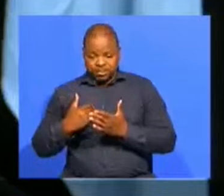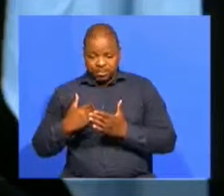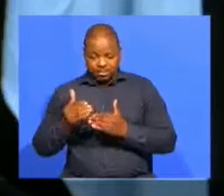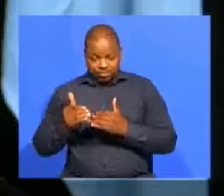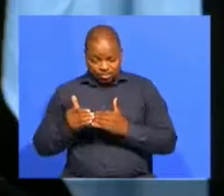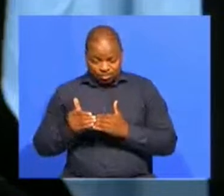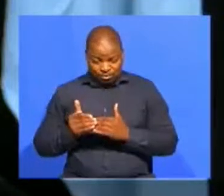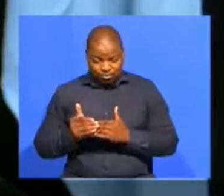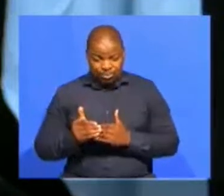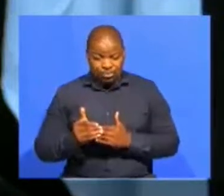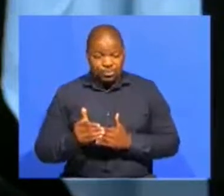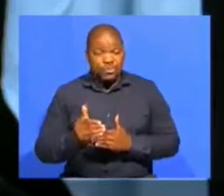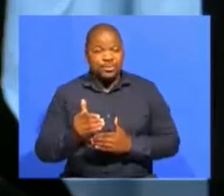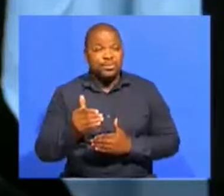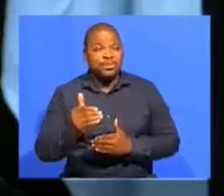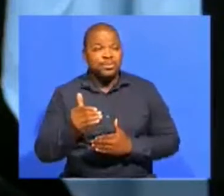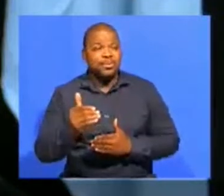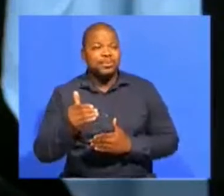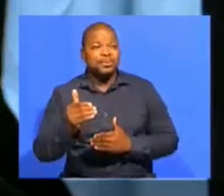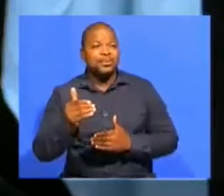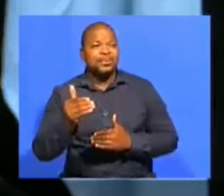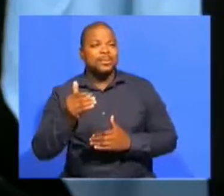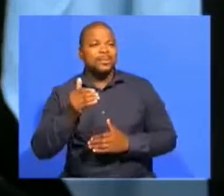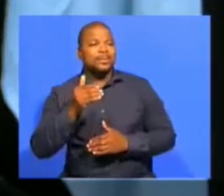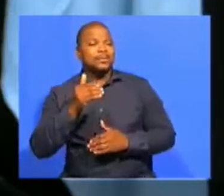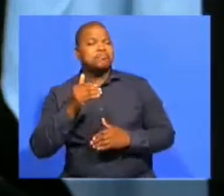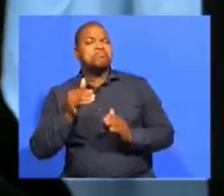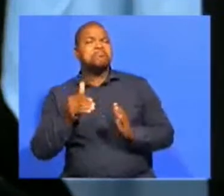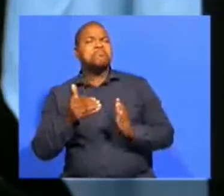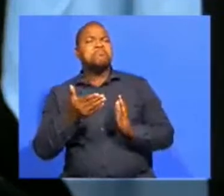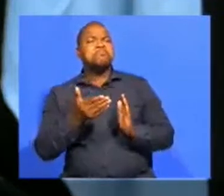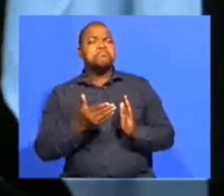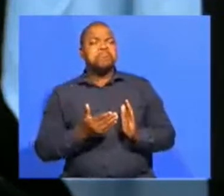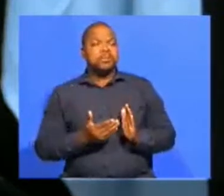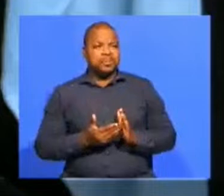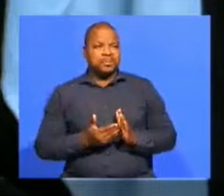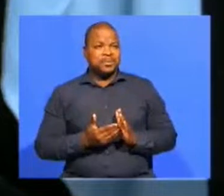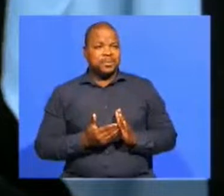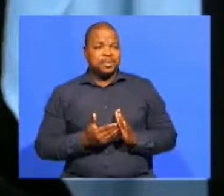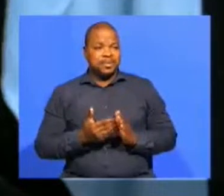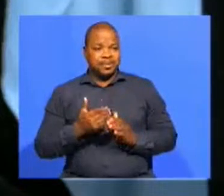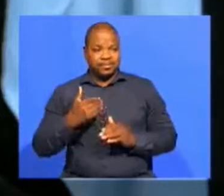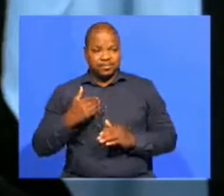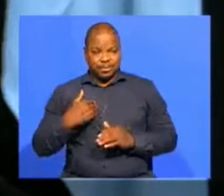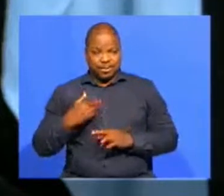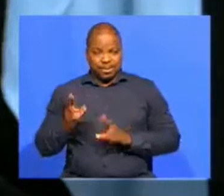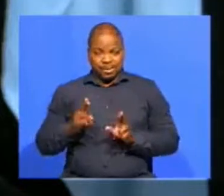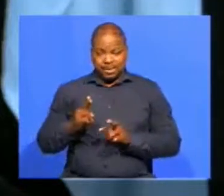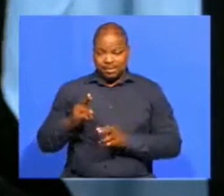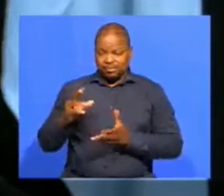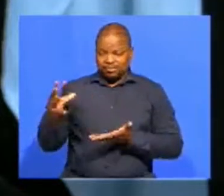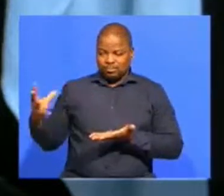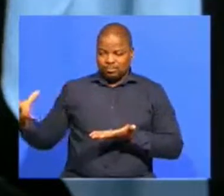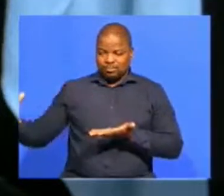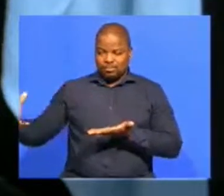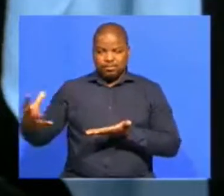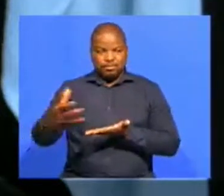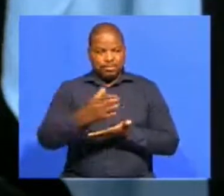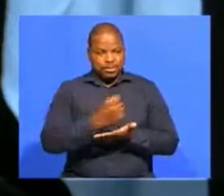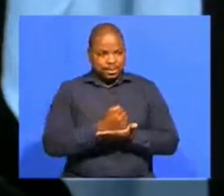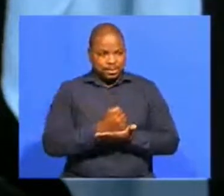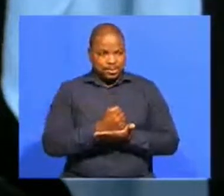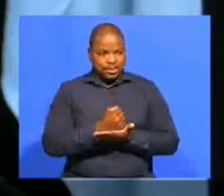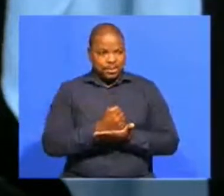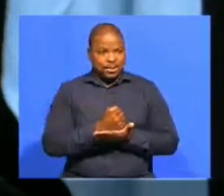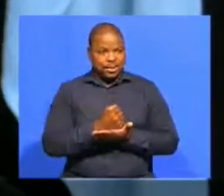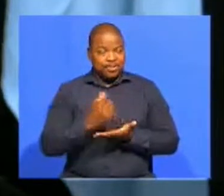what the courts in the United States said, because I was in possession of the assets, because